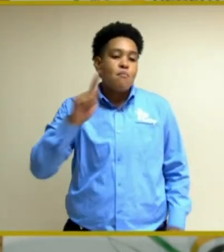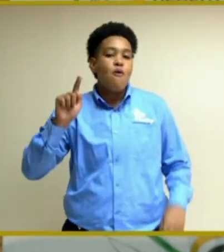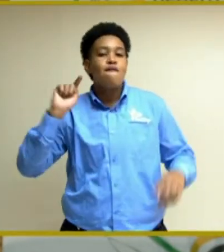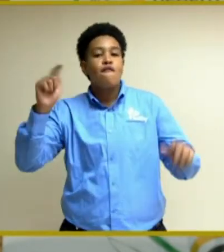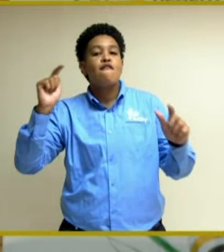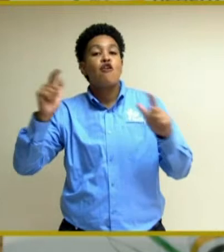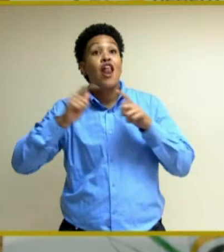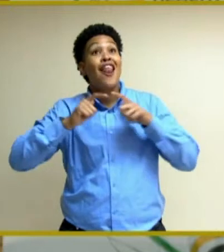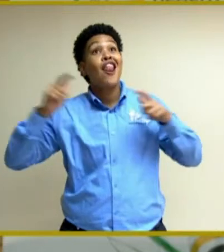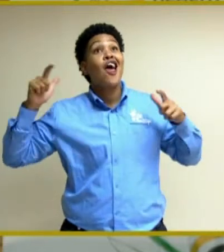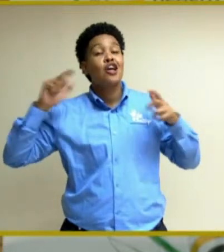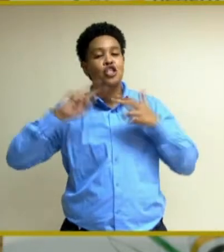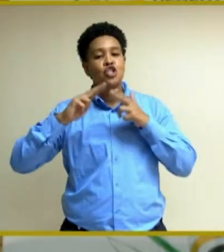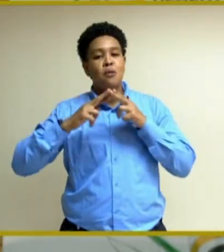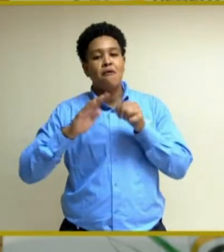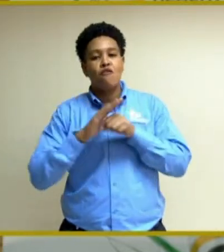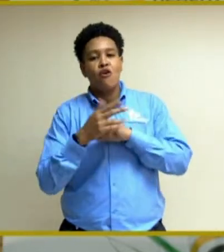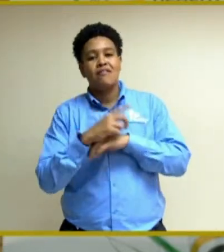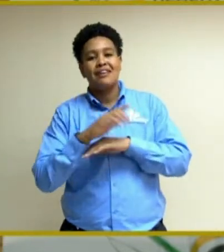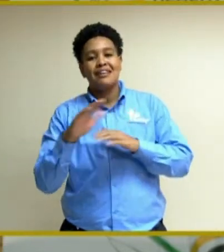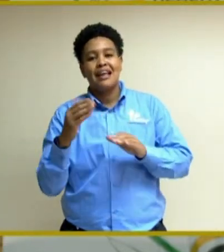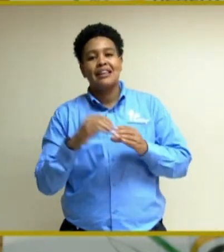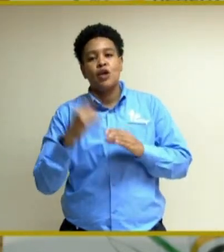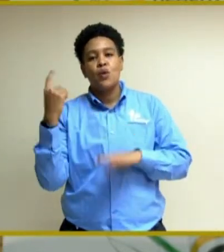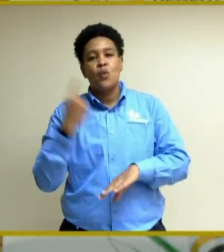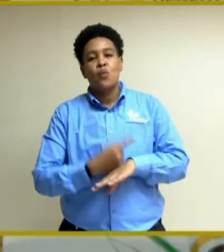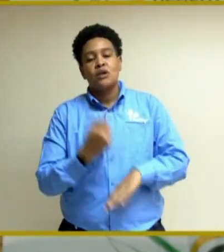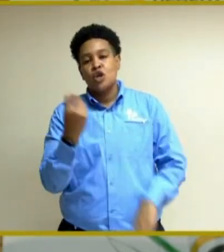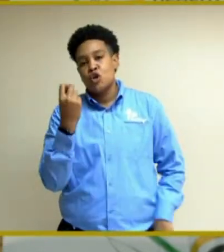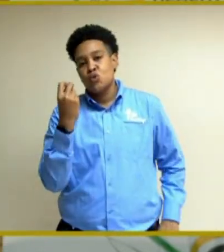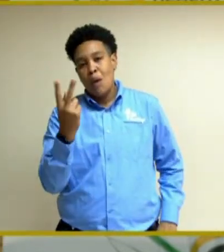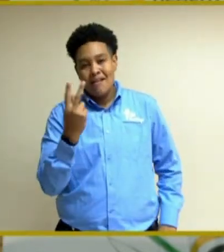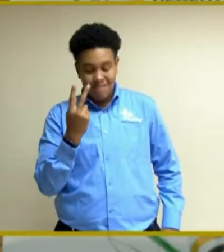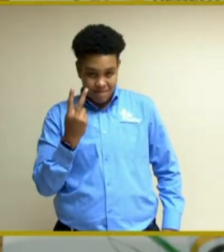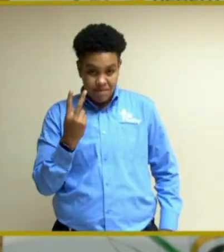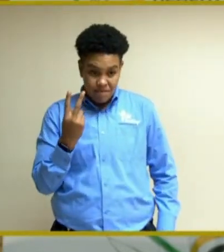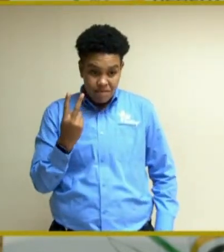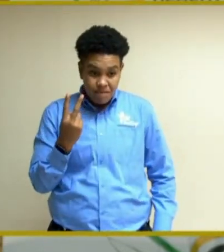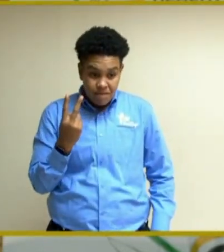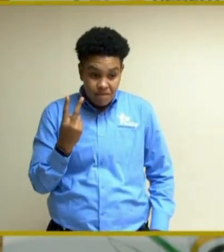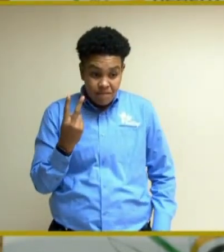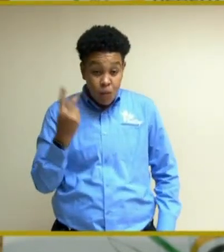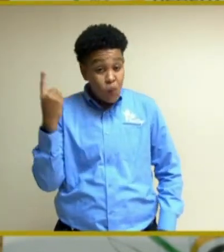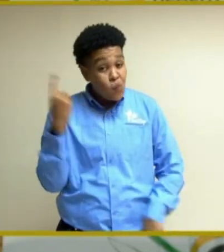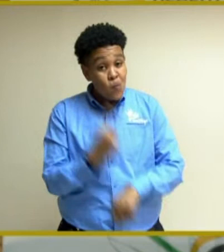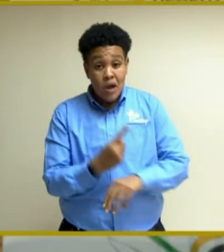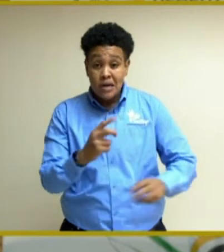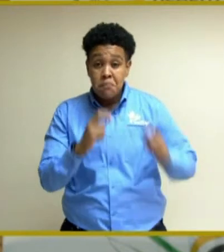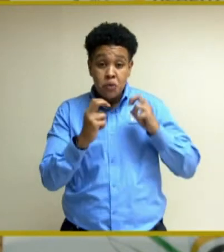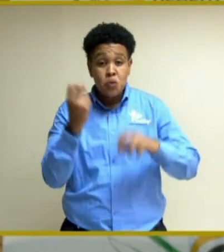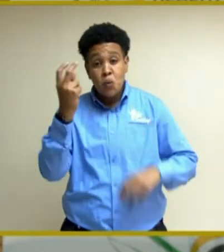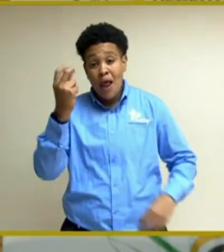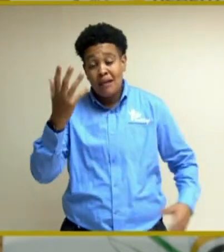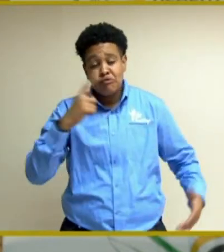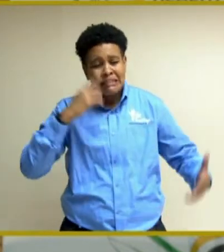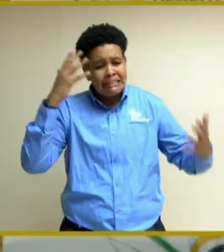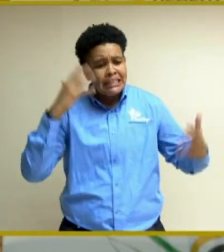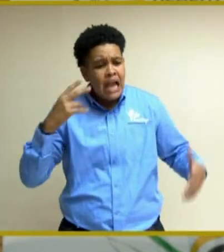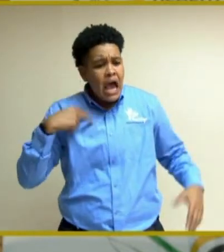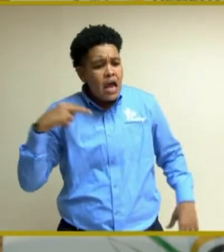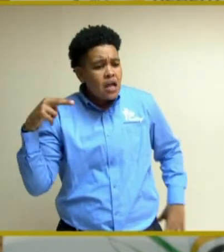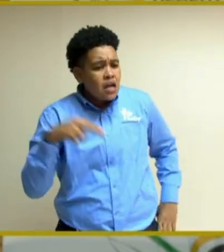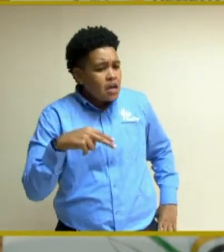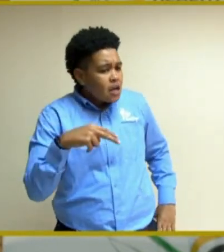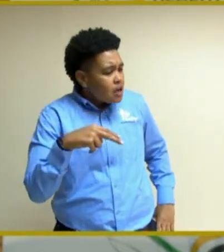of COVID-related deaths in one day, 12. It's a sad milestone because every death